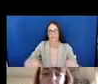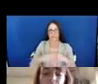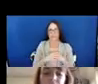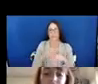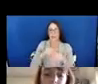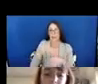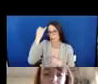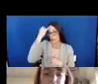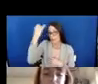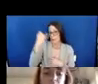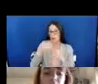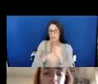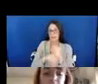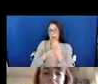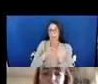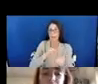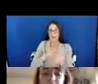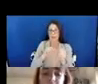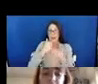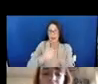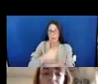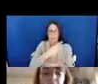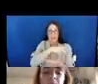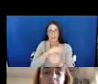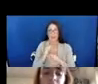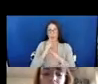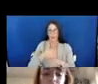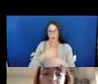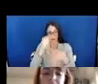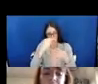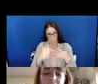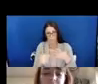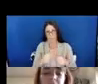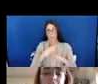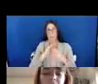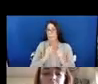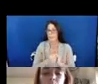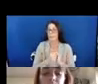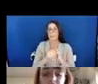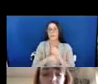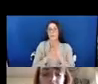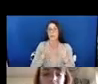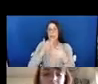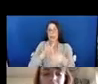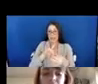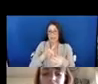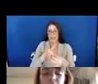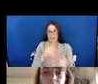telemedicine could help patients overcome each of these barriers by virtually connecting would-be